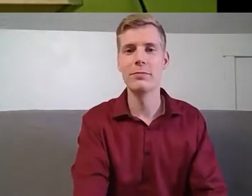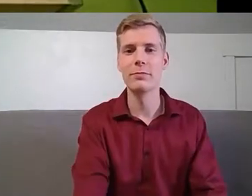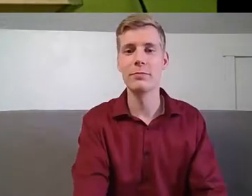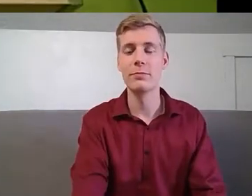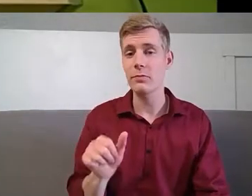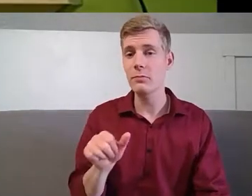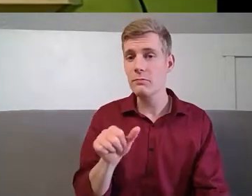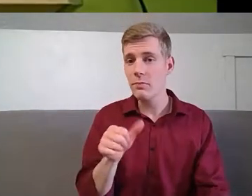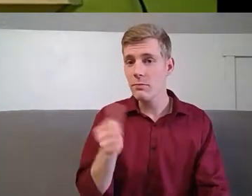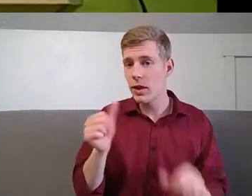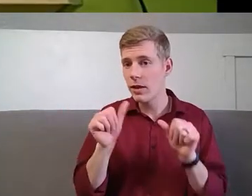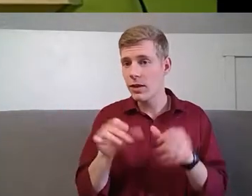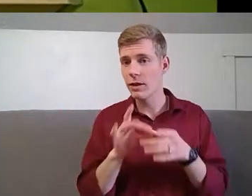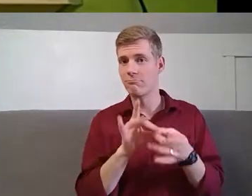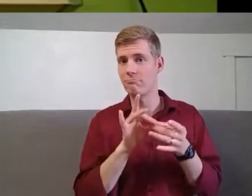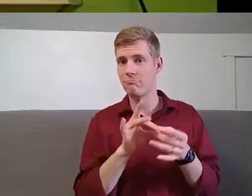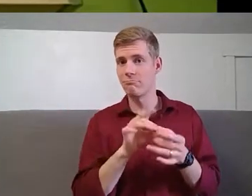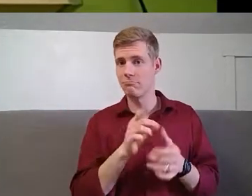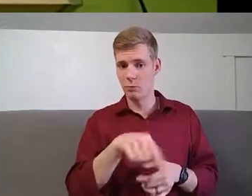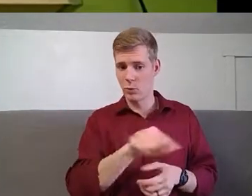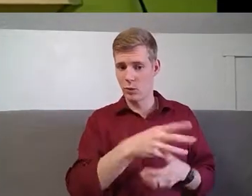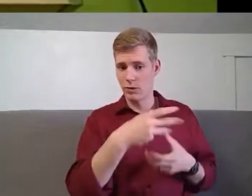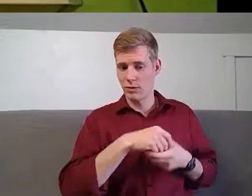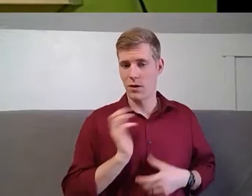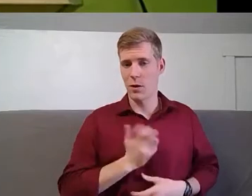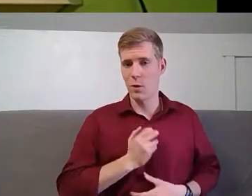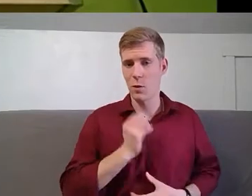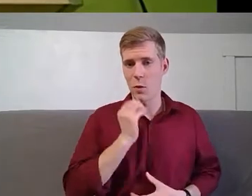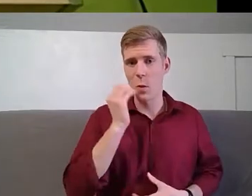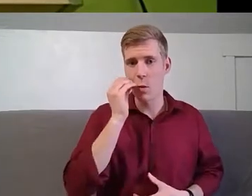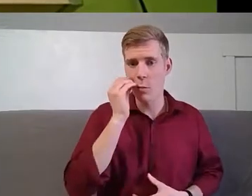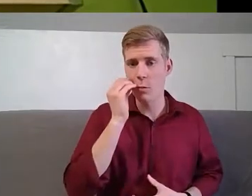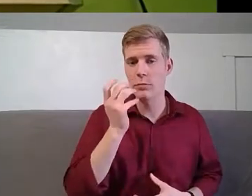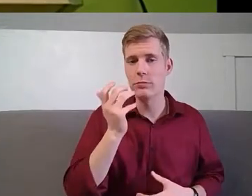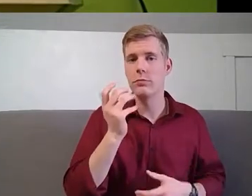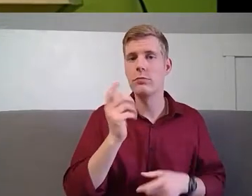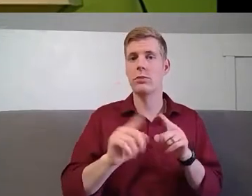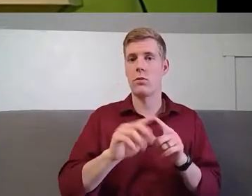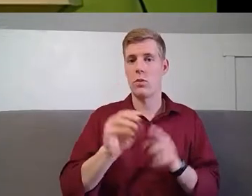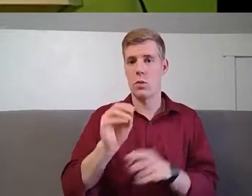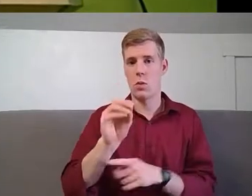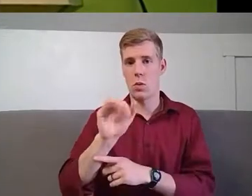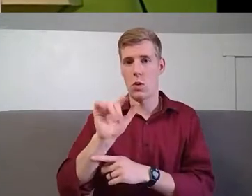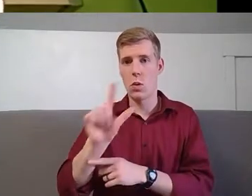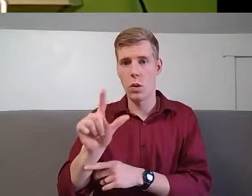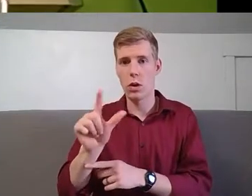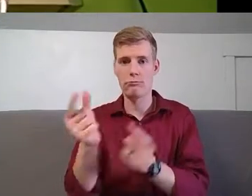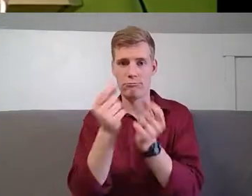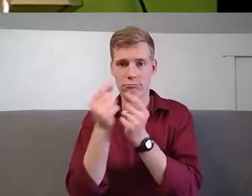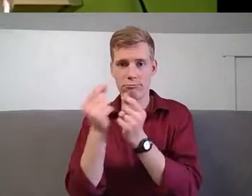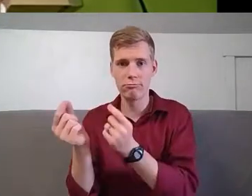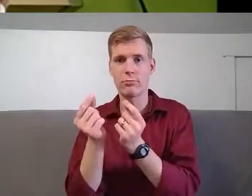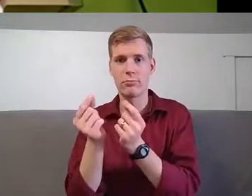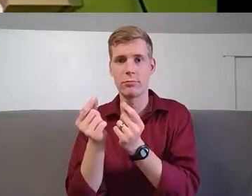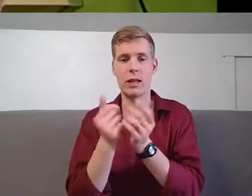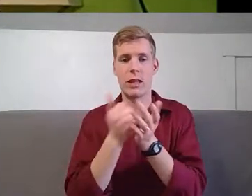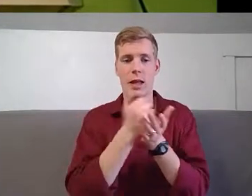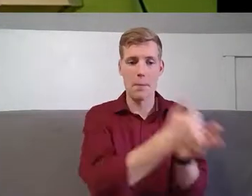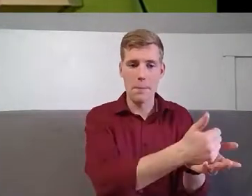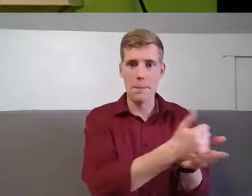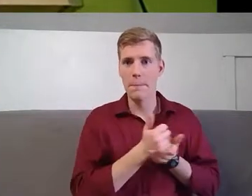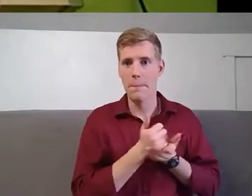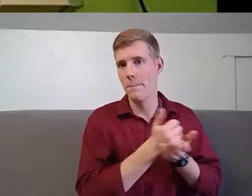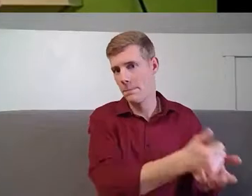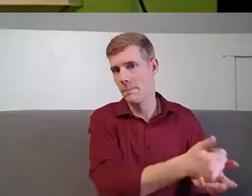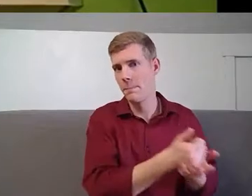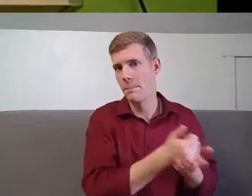can connect, especially with those that are in our house, is there are oil protocols that we can do on each other. And there's